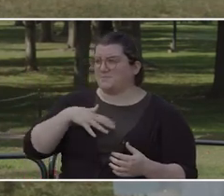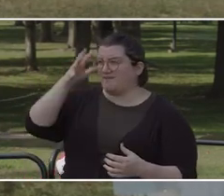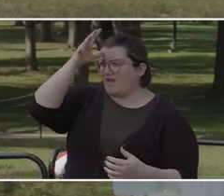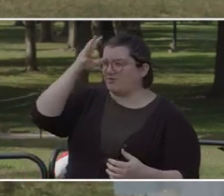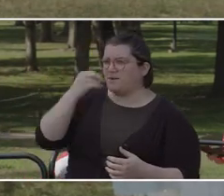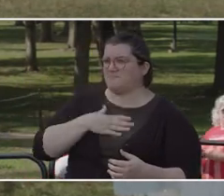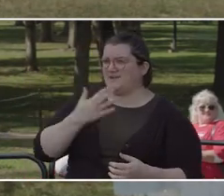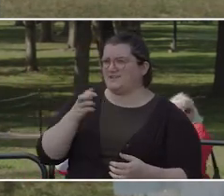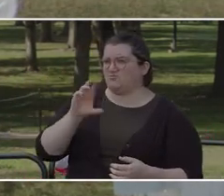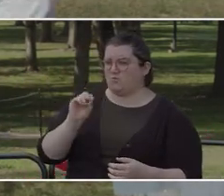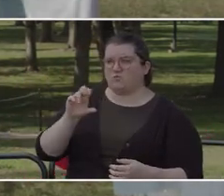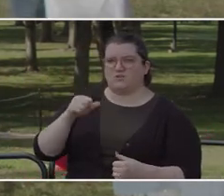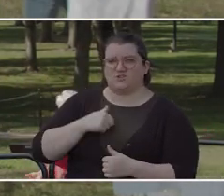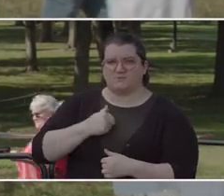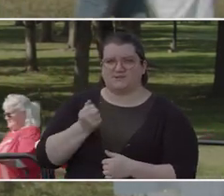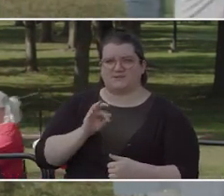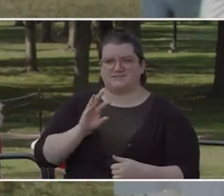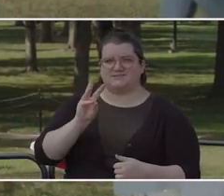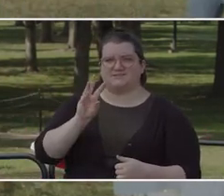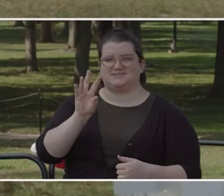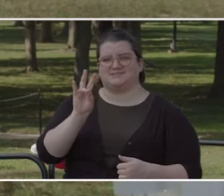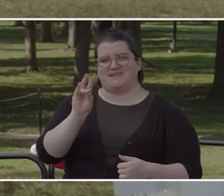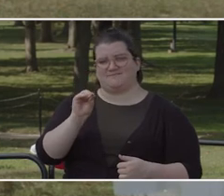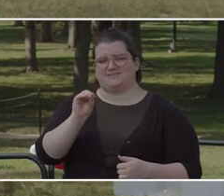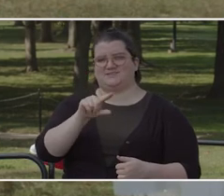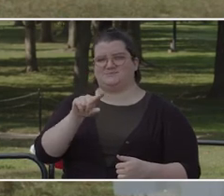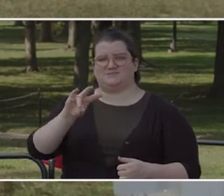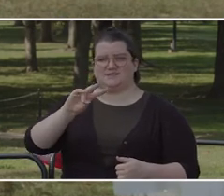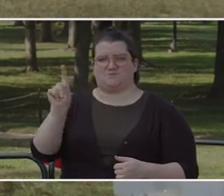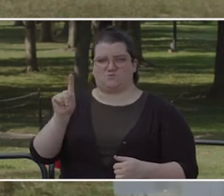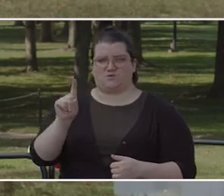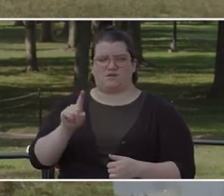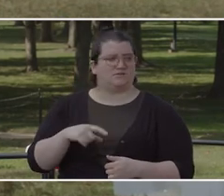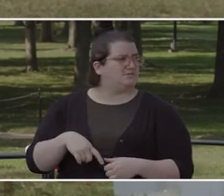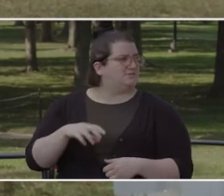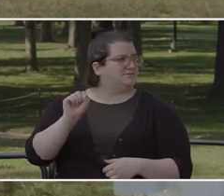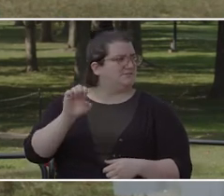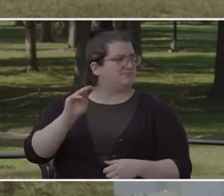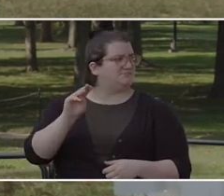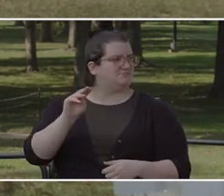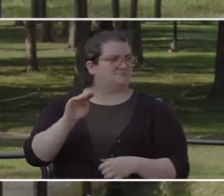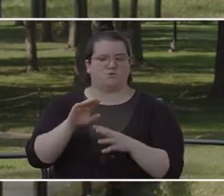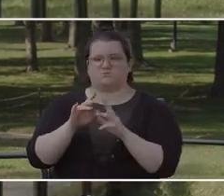hero, U.S. Army, 1970 and 71. We love you and miss you.